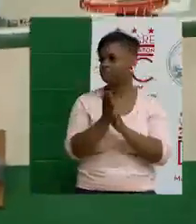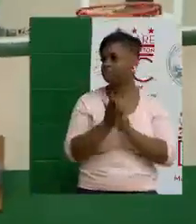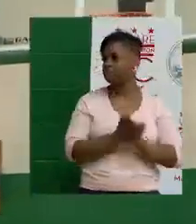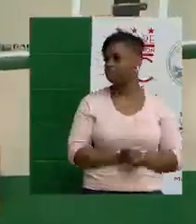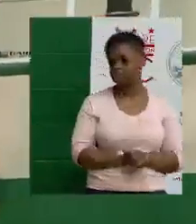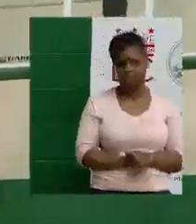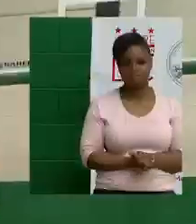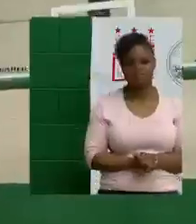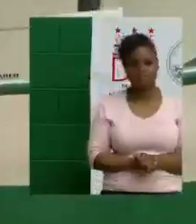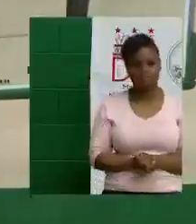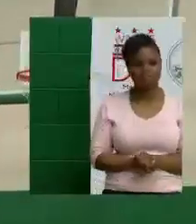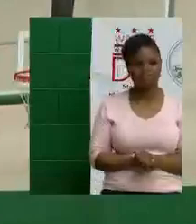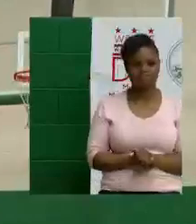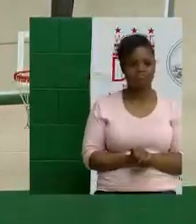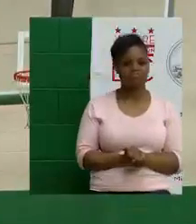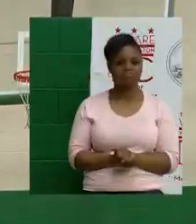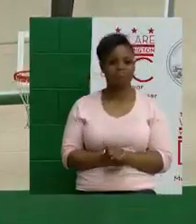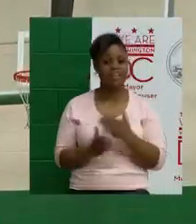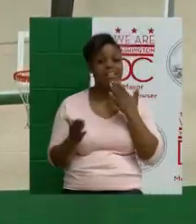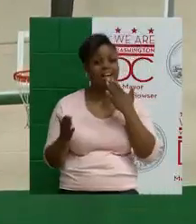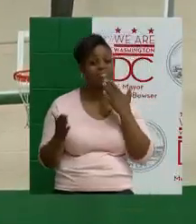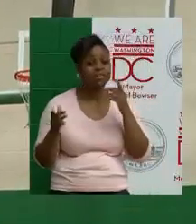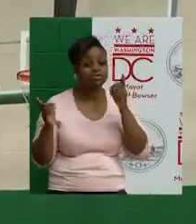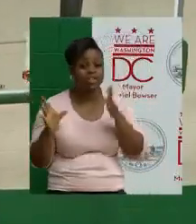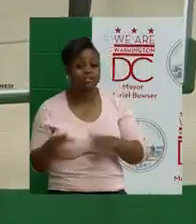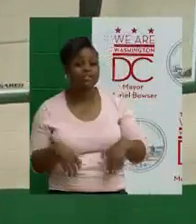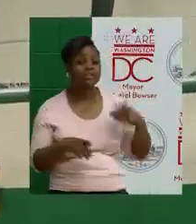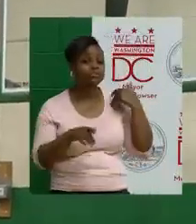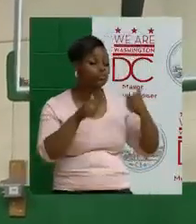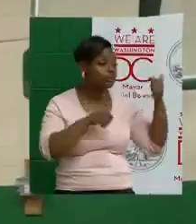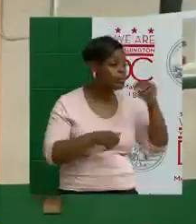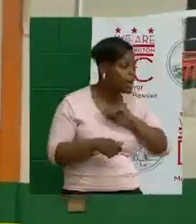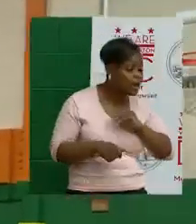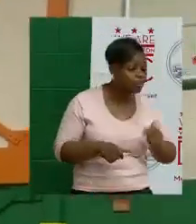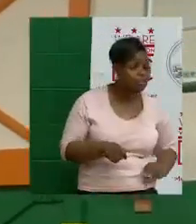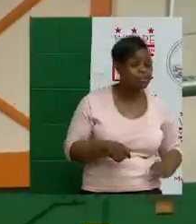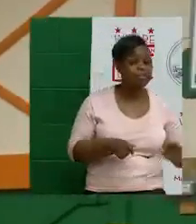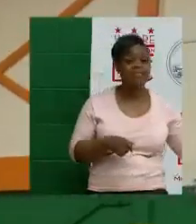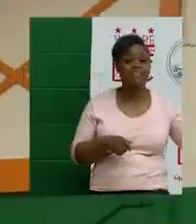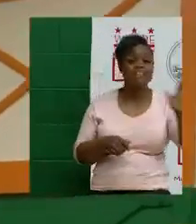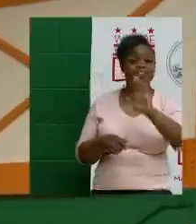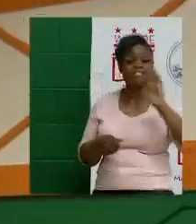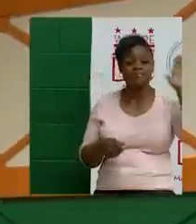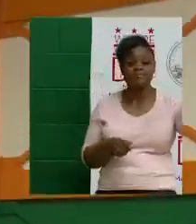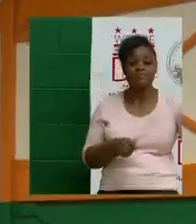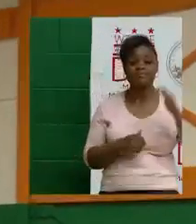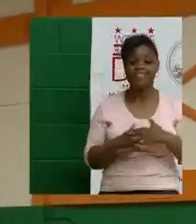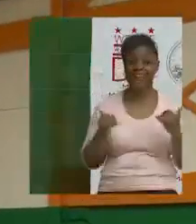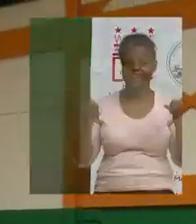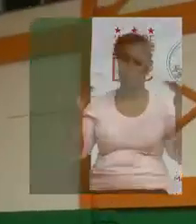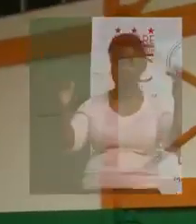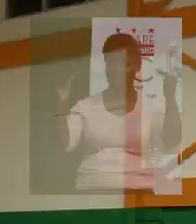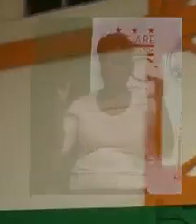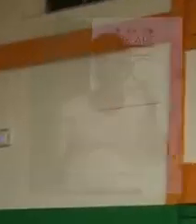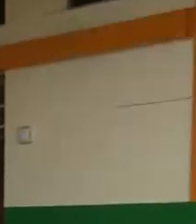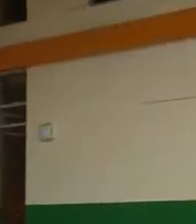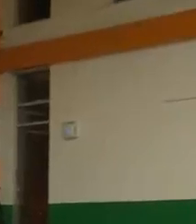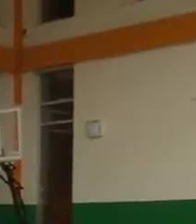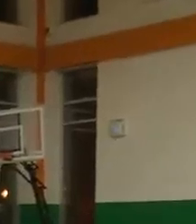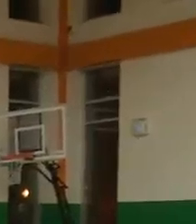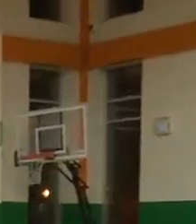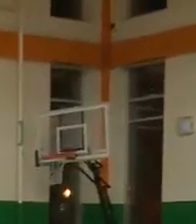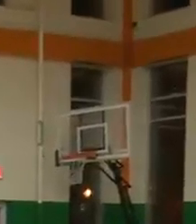Thank you to our deputy mayors and our directors for those great pitches. We're gonna go now into our next part, which we're gonna hear from